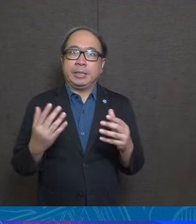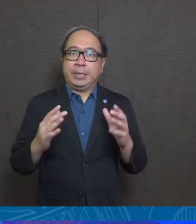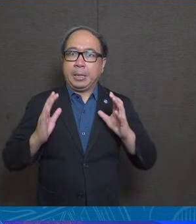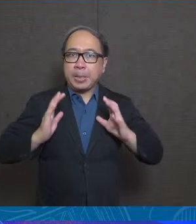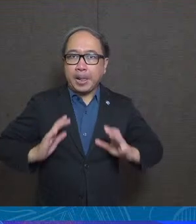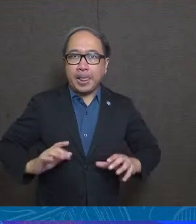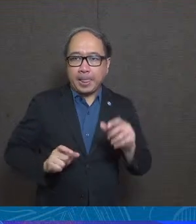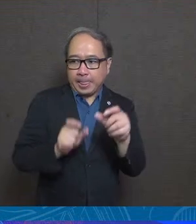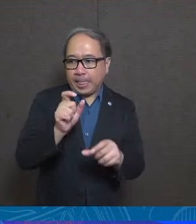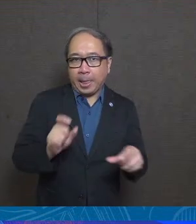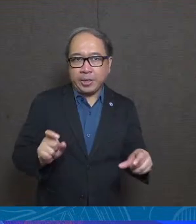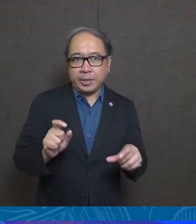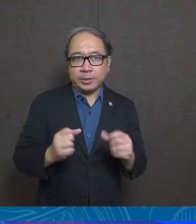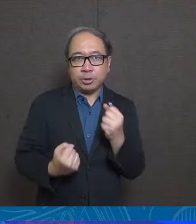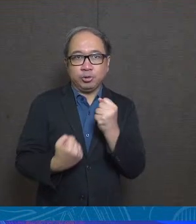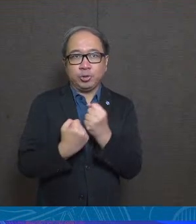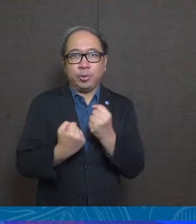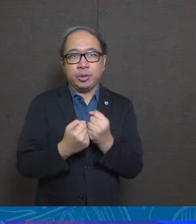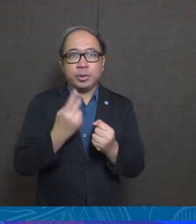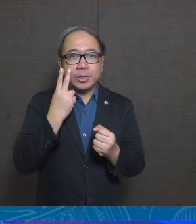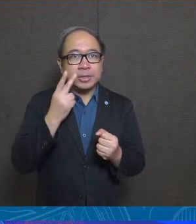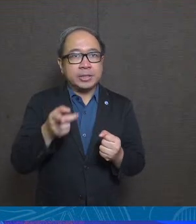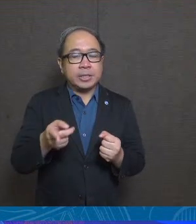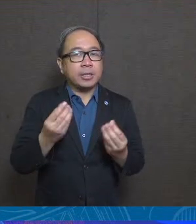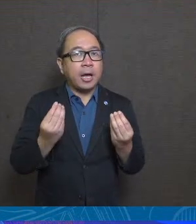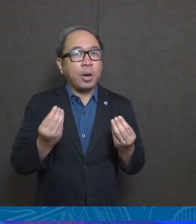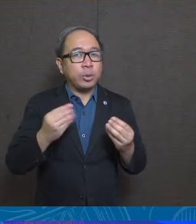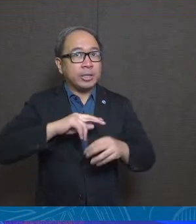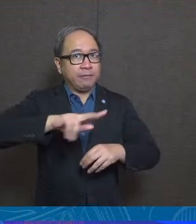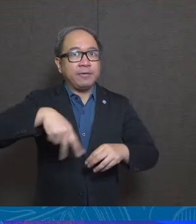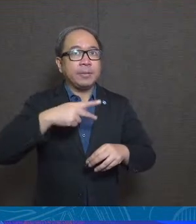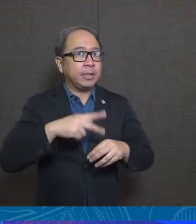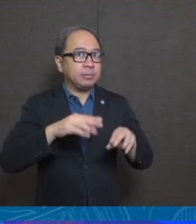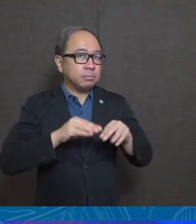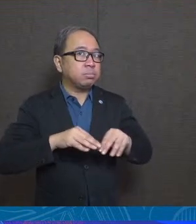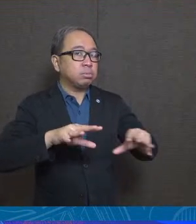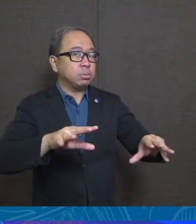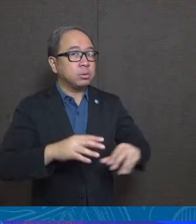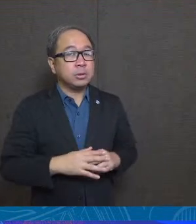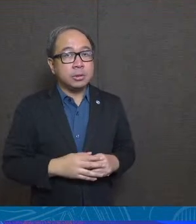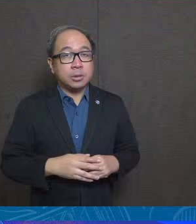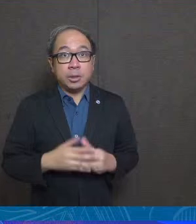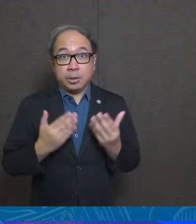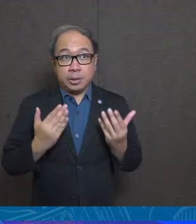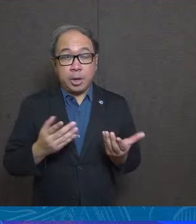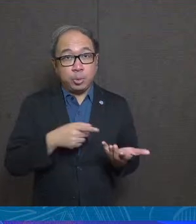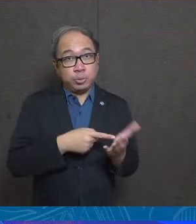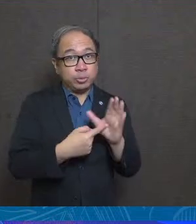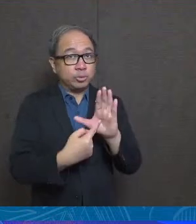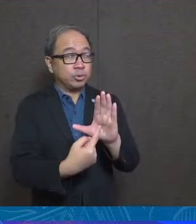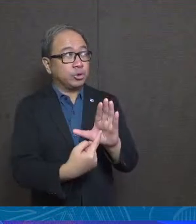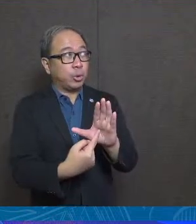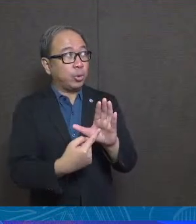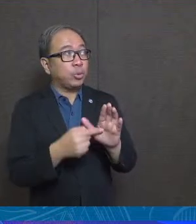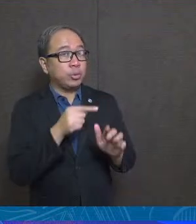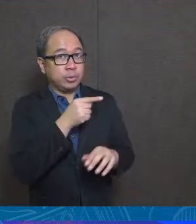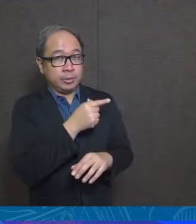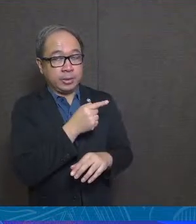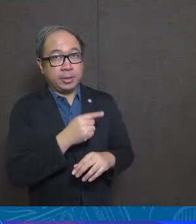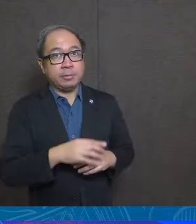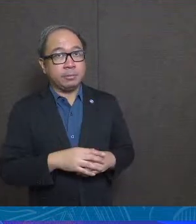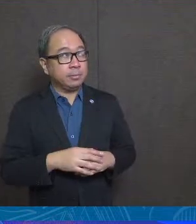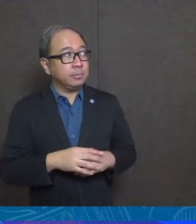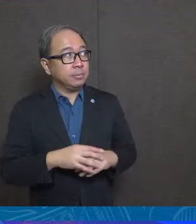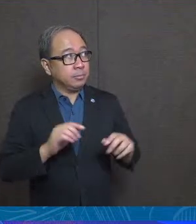we launched the service in the Philippines from this month. So I'd like to show you the actual product. So